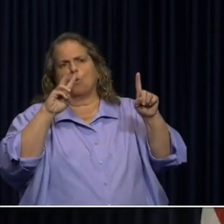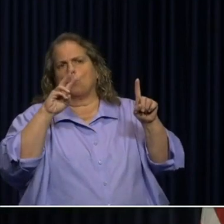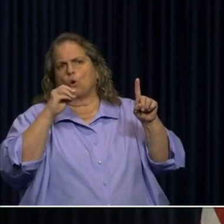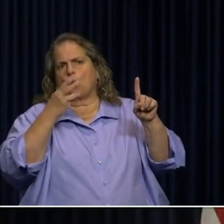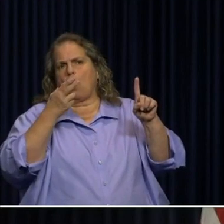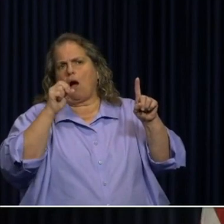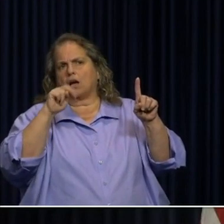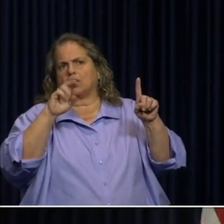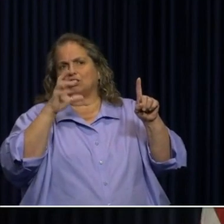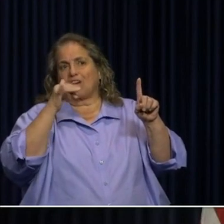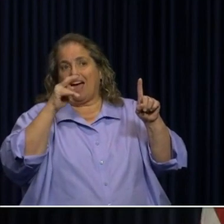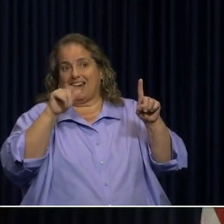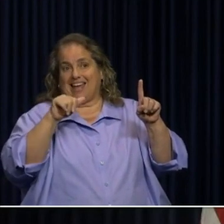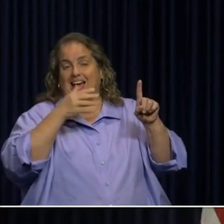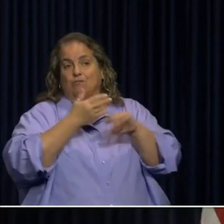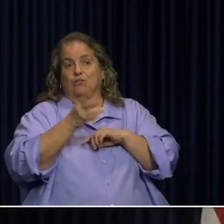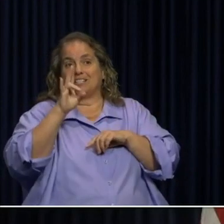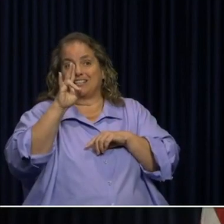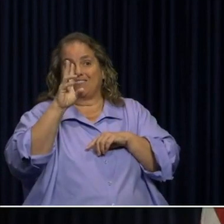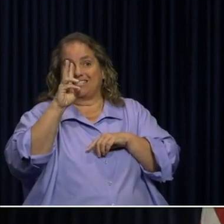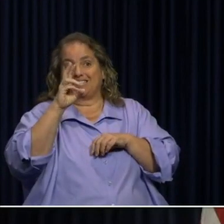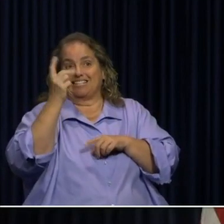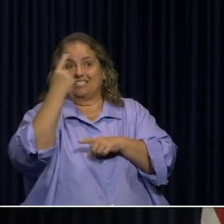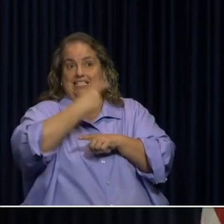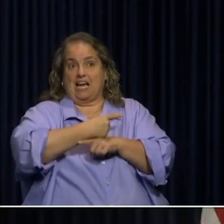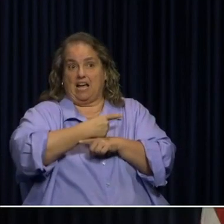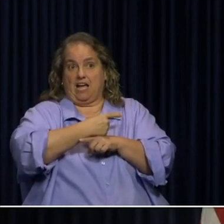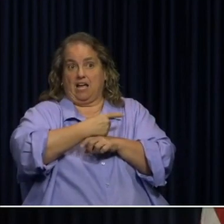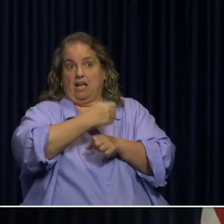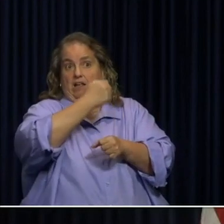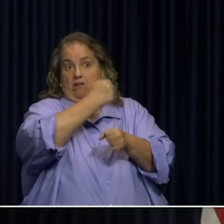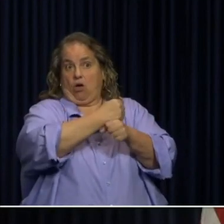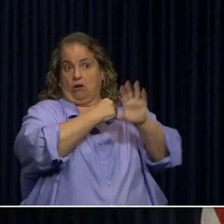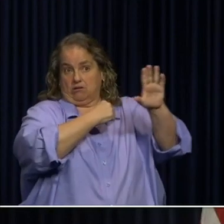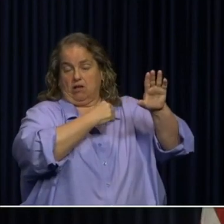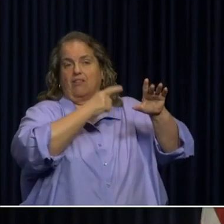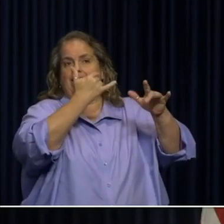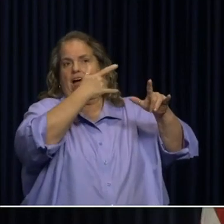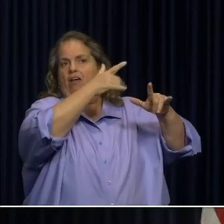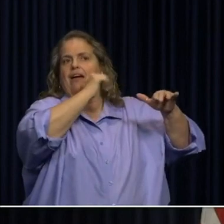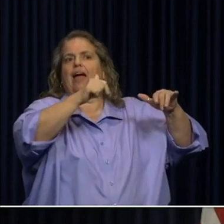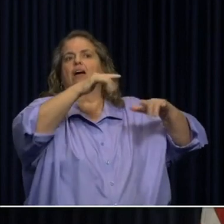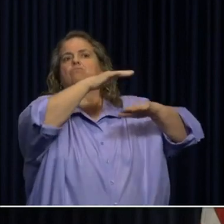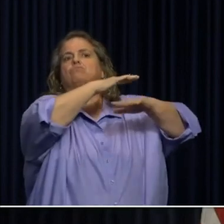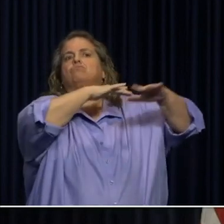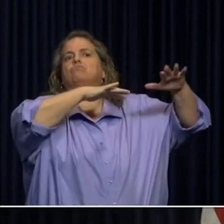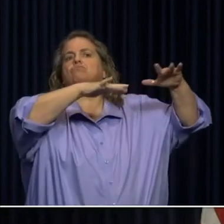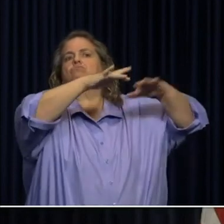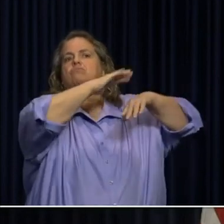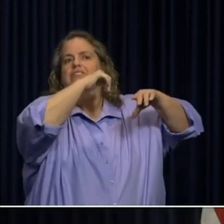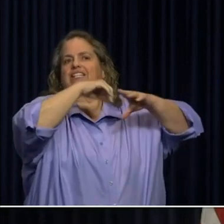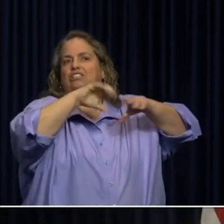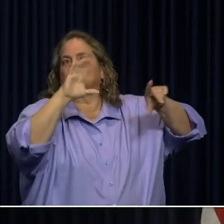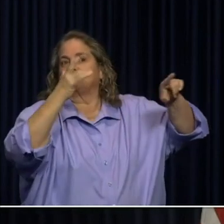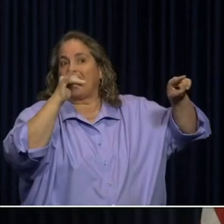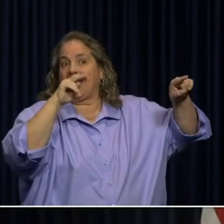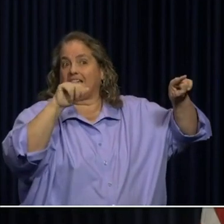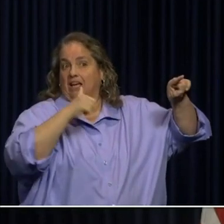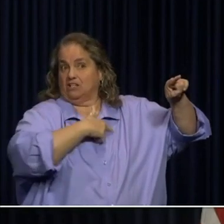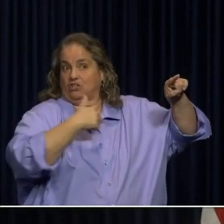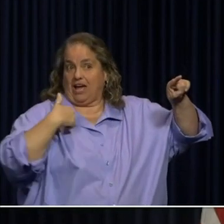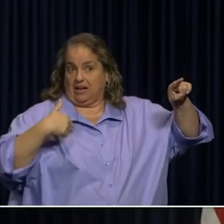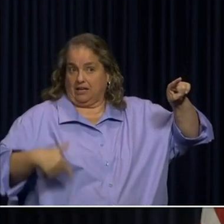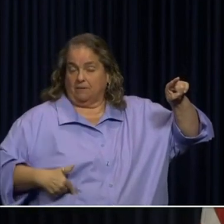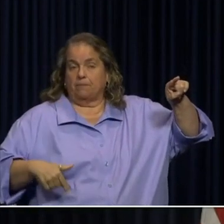76-day lockdown. With continued social distancing, could we hope to be freely moving about in Kentucky by Memorial